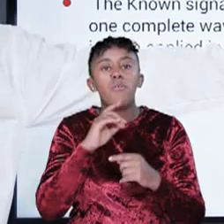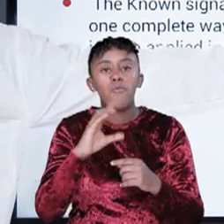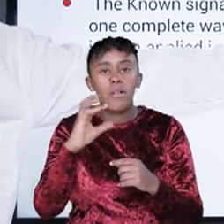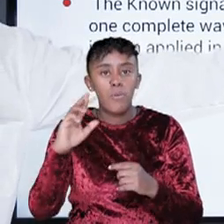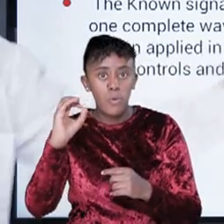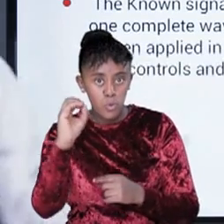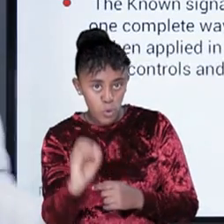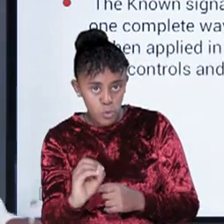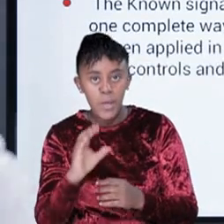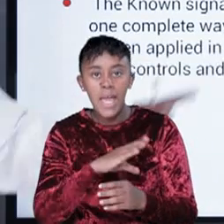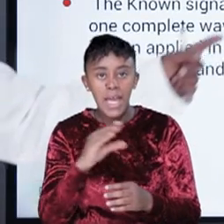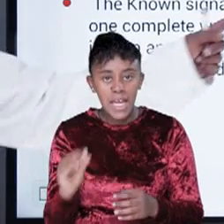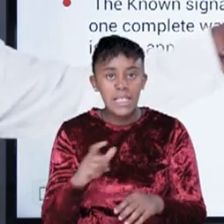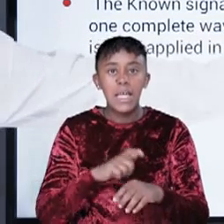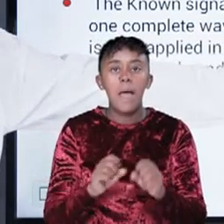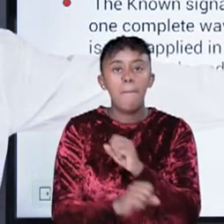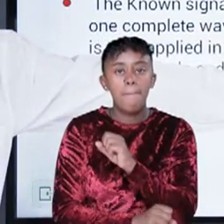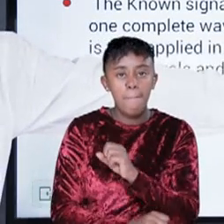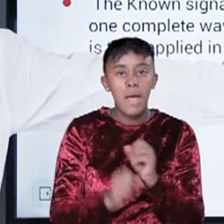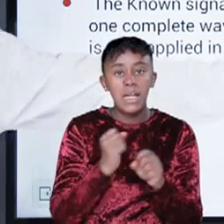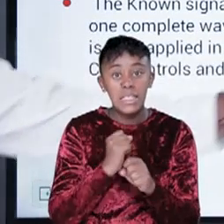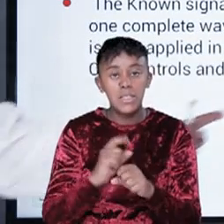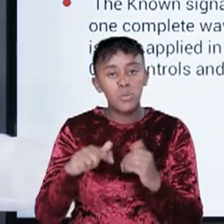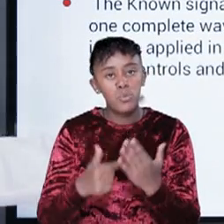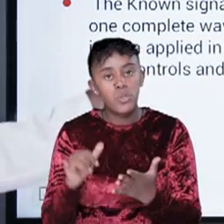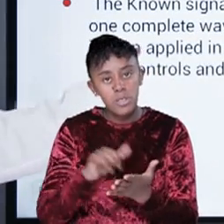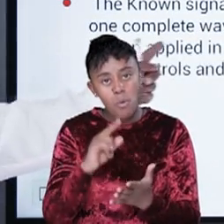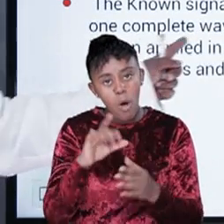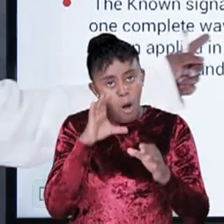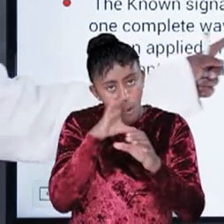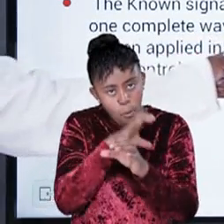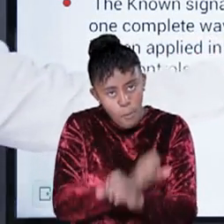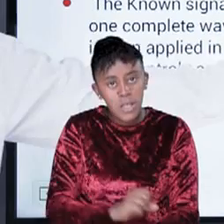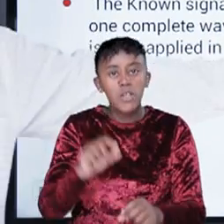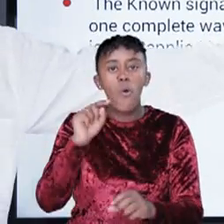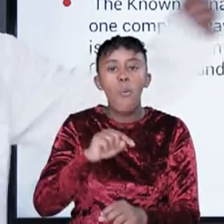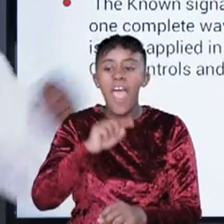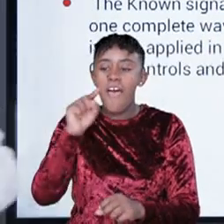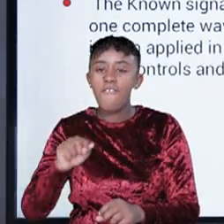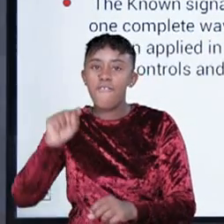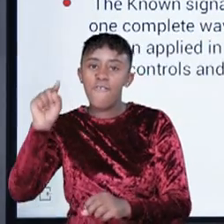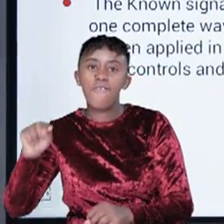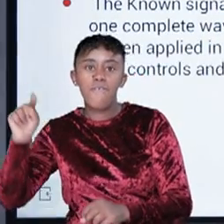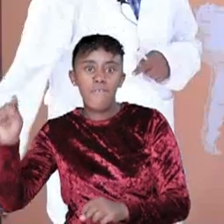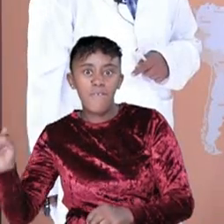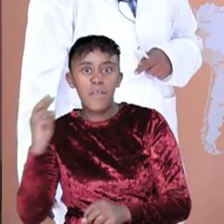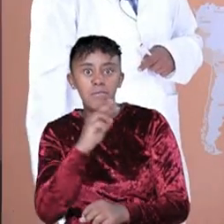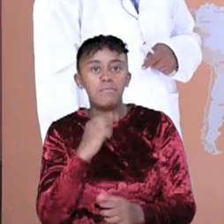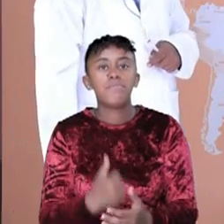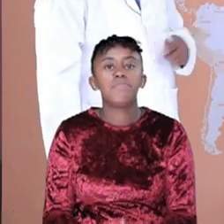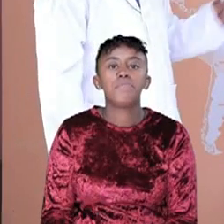to the cathode ray oscilloscope and the time base is adjusted so that one complete wave appears on the screen. Let us see the